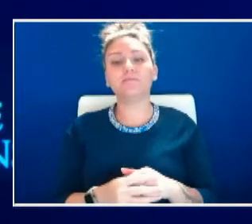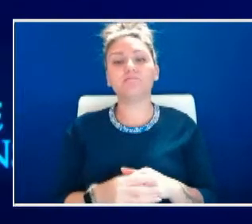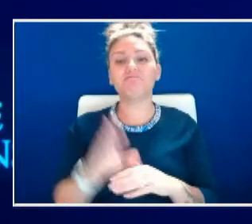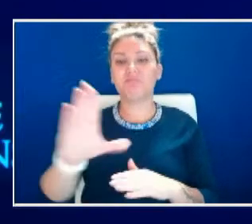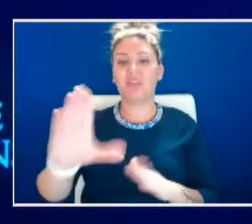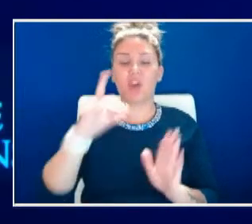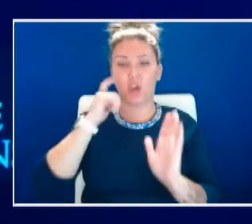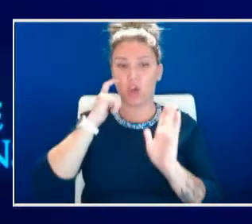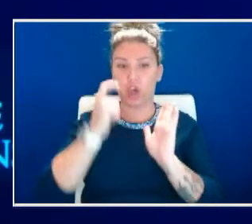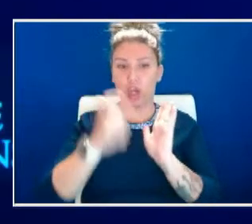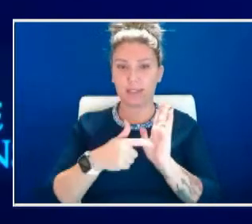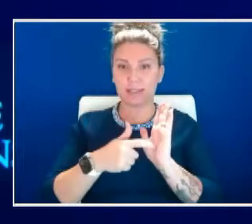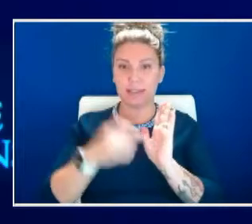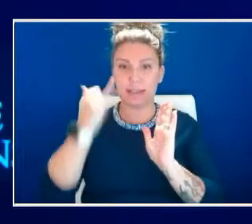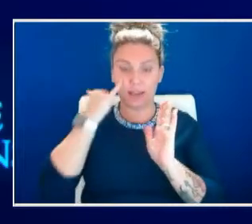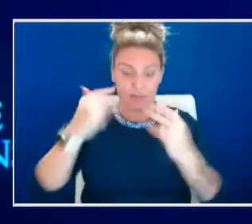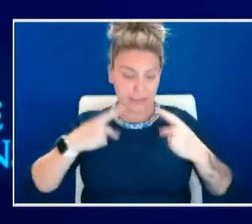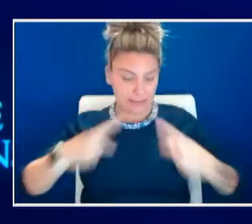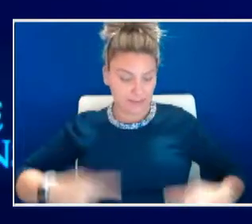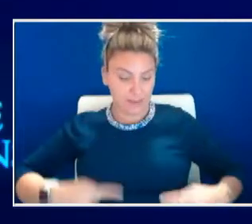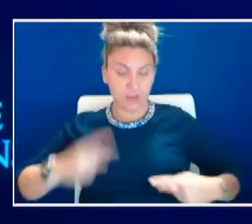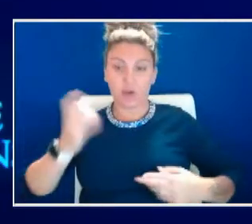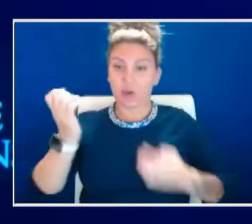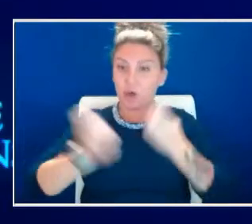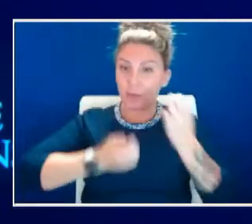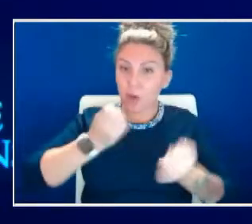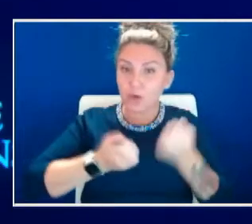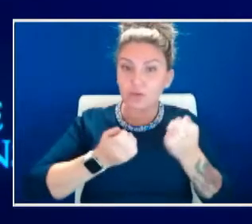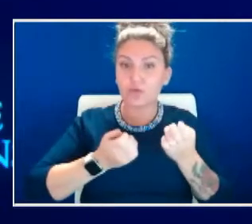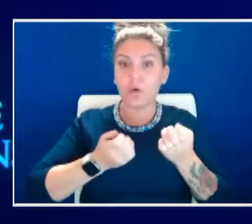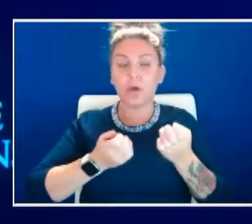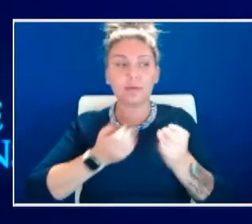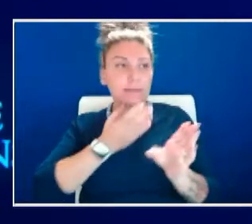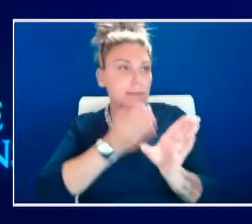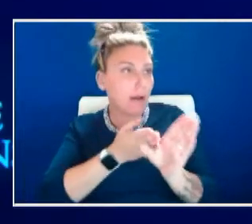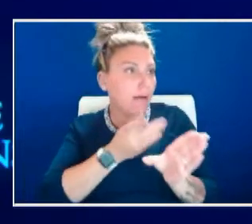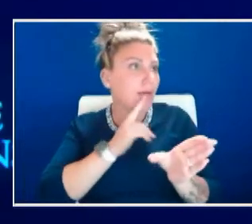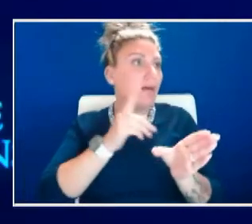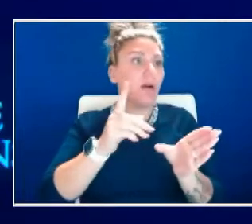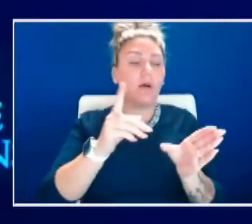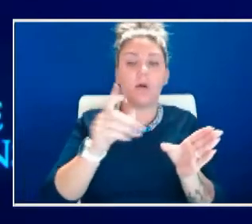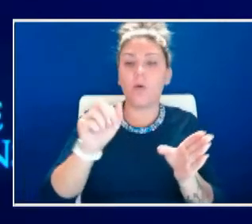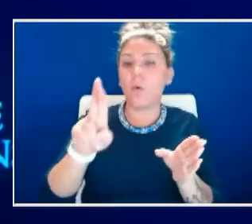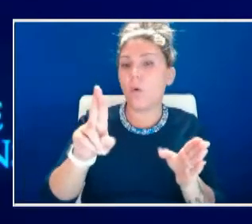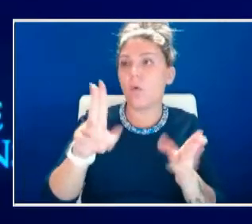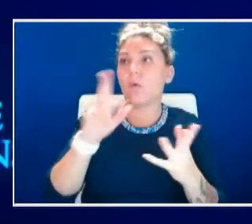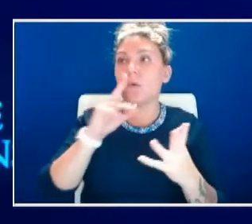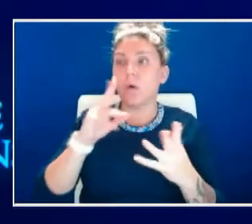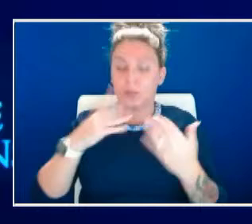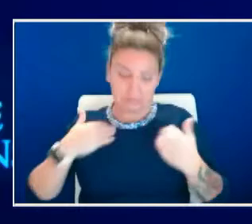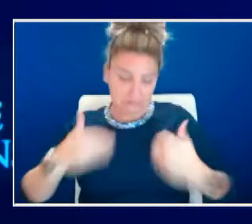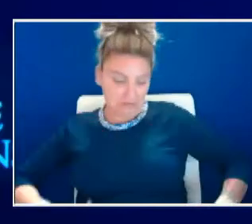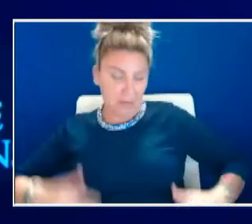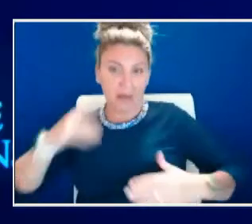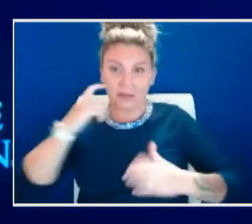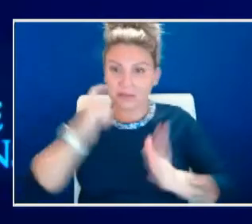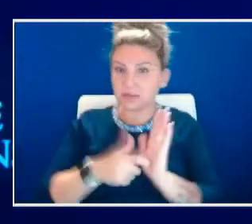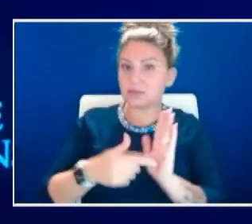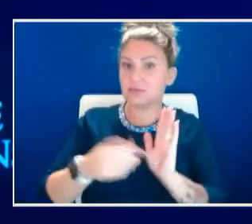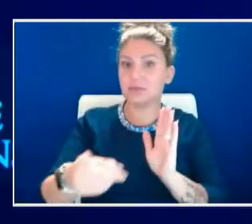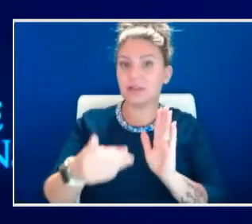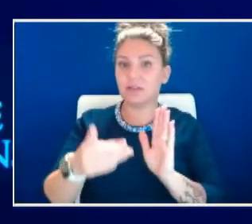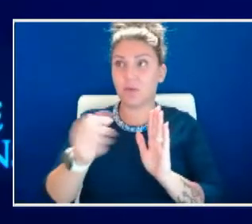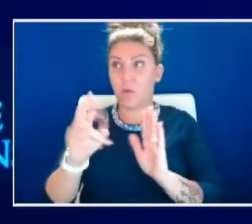be it whether it's physical, emotional, psychosexual, are not as tied to having breasts